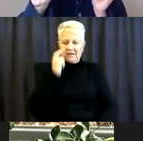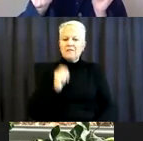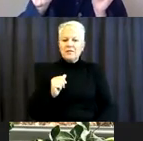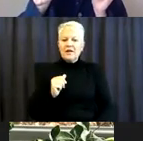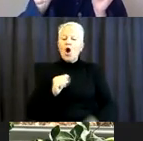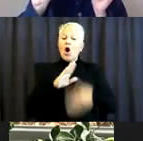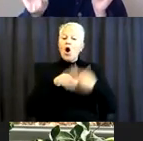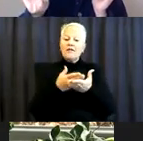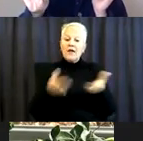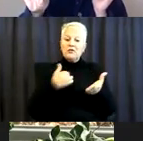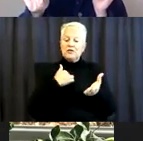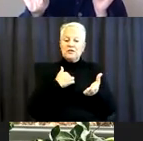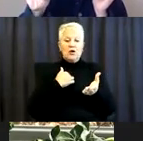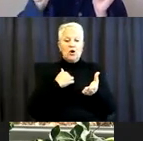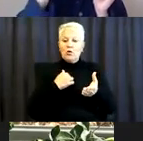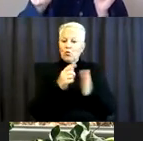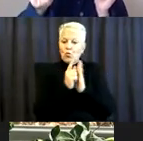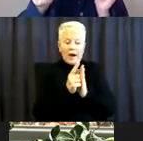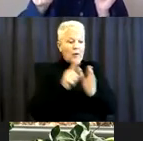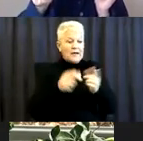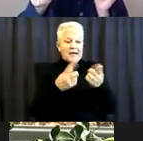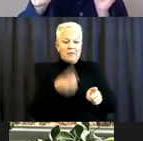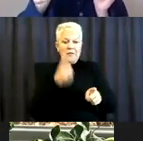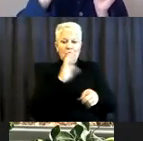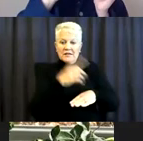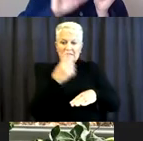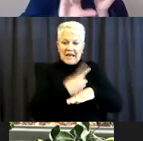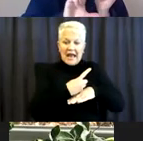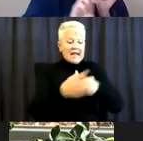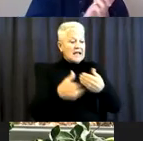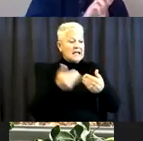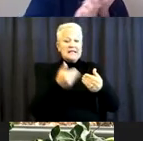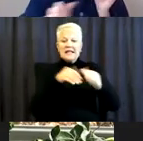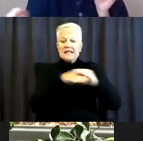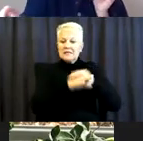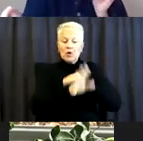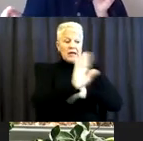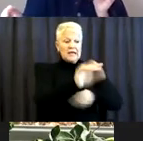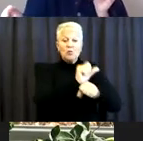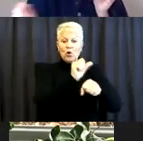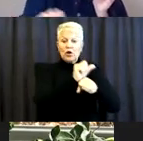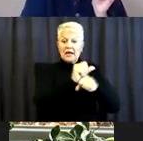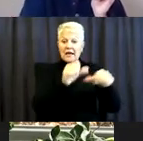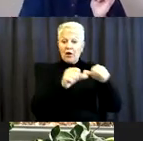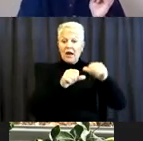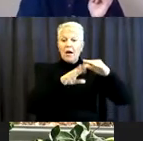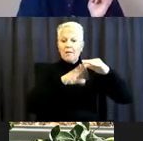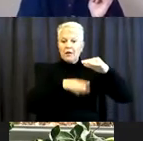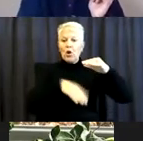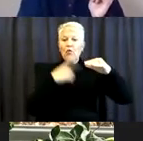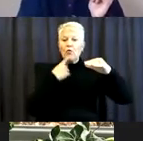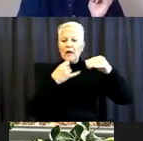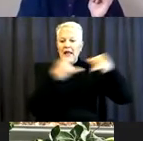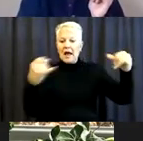the objects that were immediate to his day, easily accessible. His working area is below that red line. Next